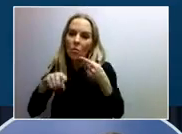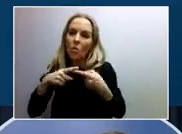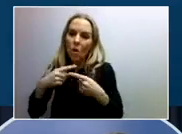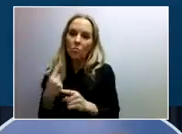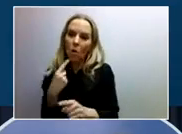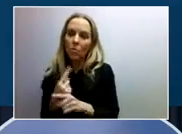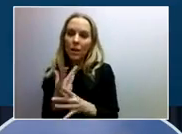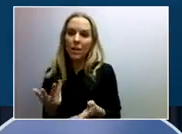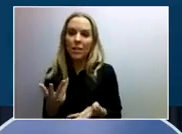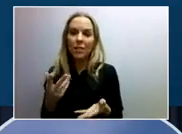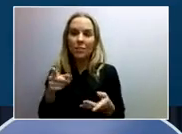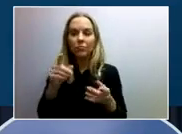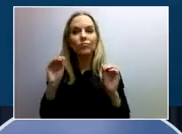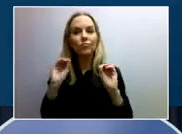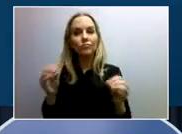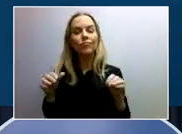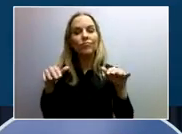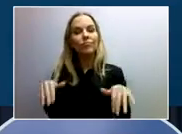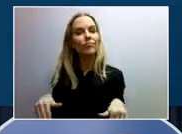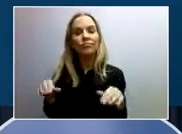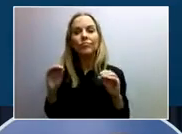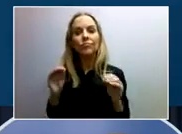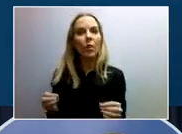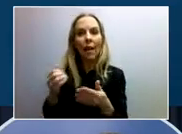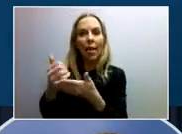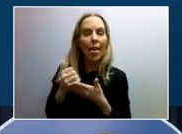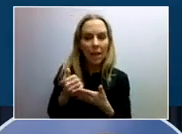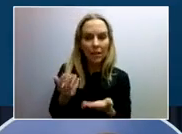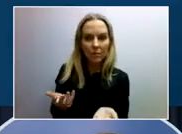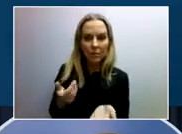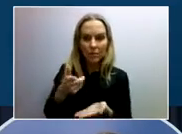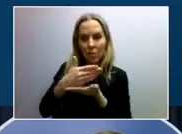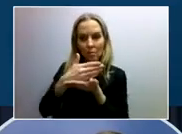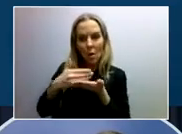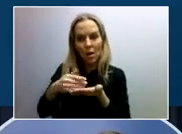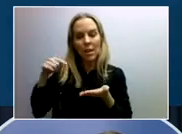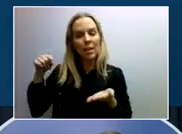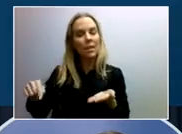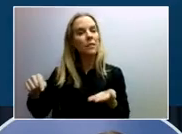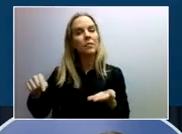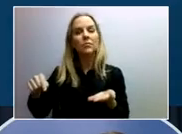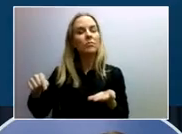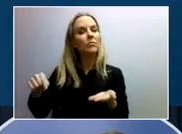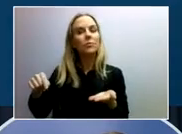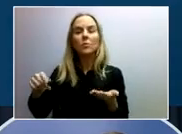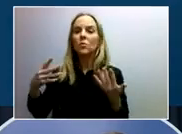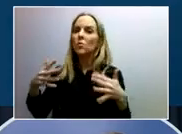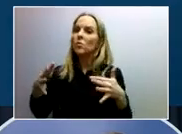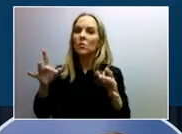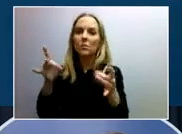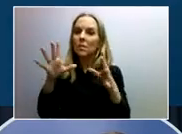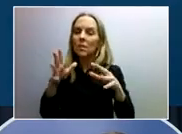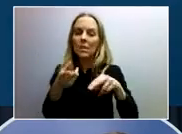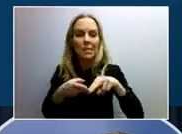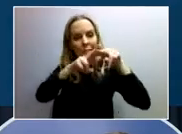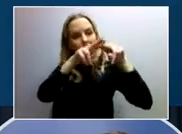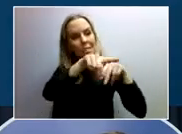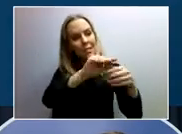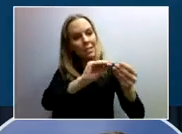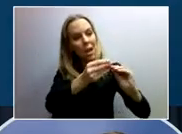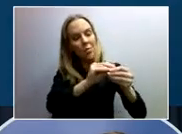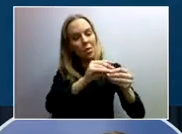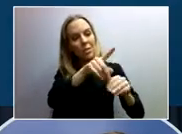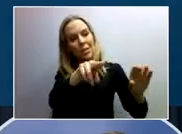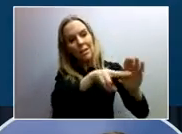those ways, and if you're part of this significant increase in hospitalizations, that person that's